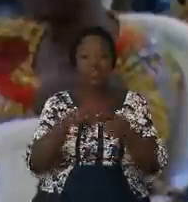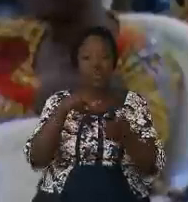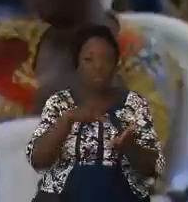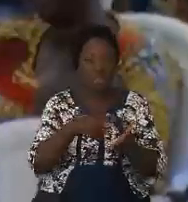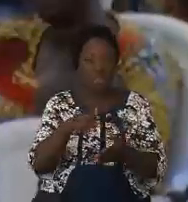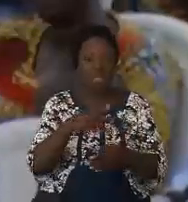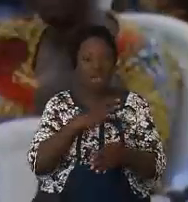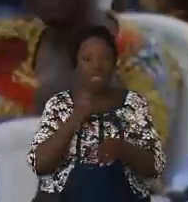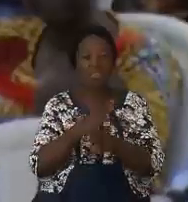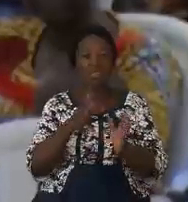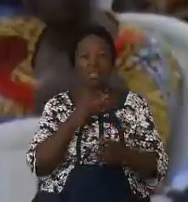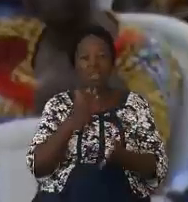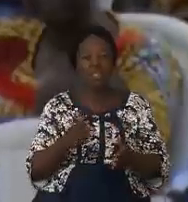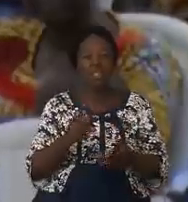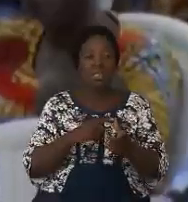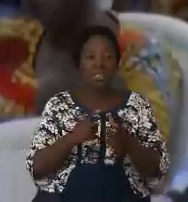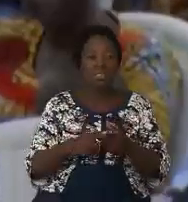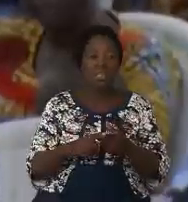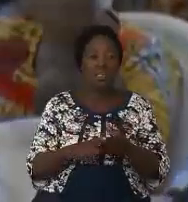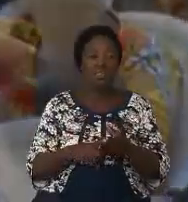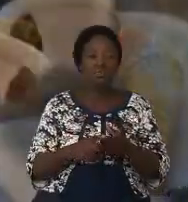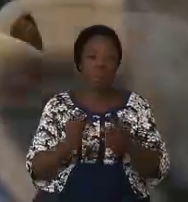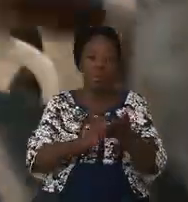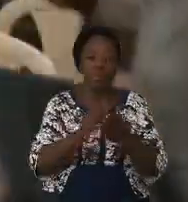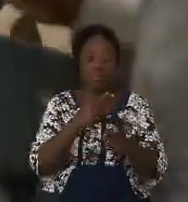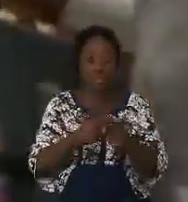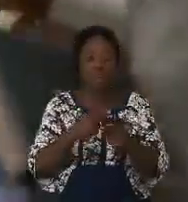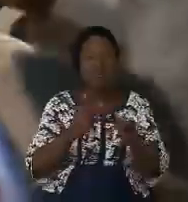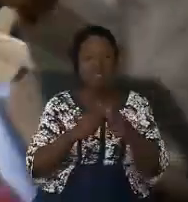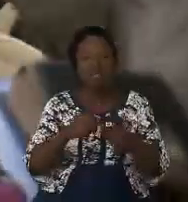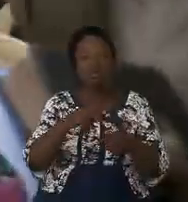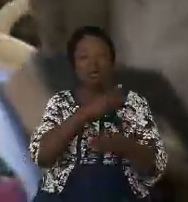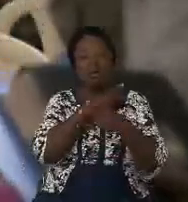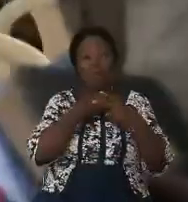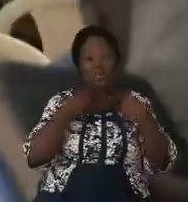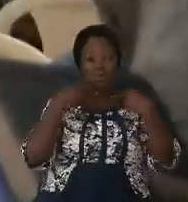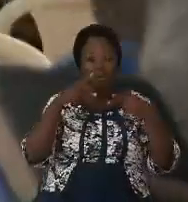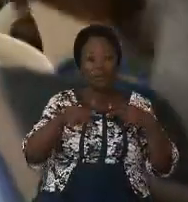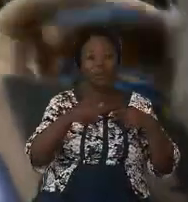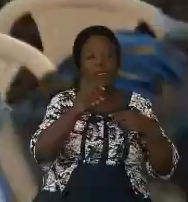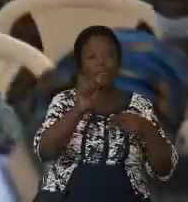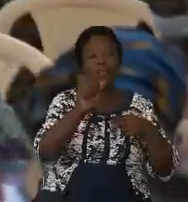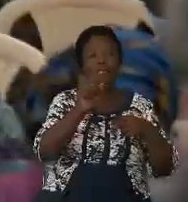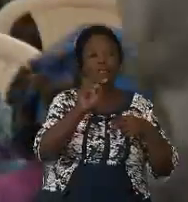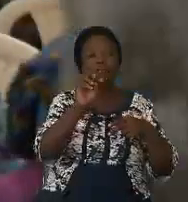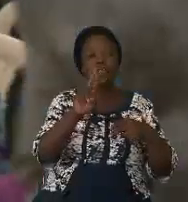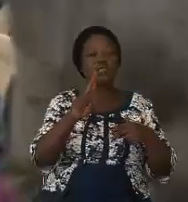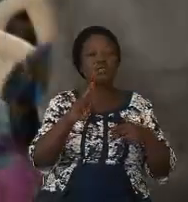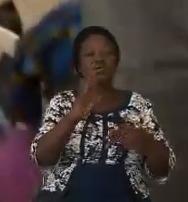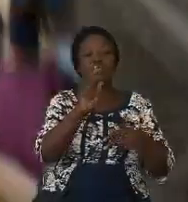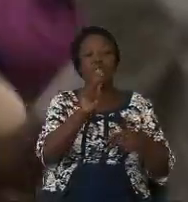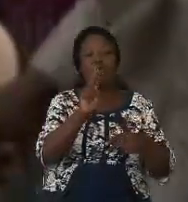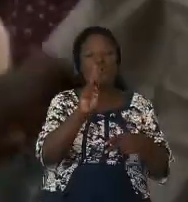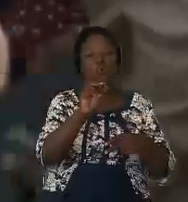on standing. Our counselors are there very briefly, and they will attend to you. And then I'll come back. I'll pray for